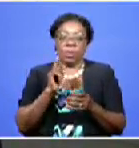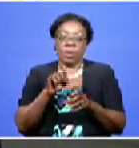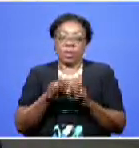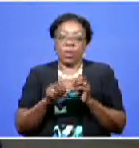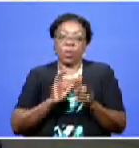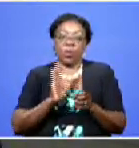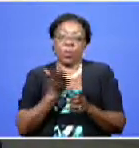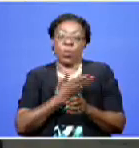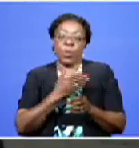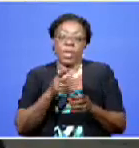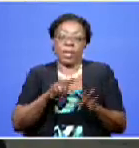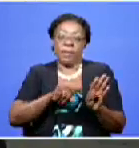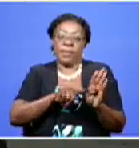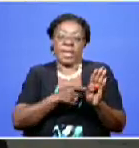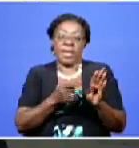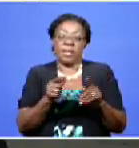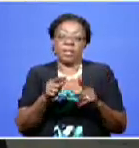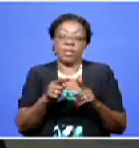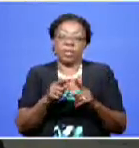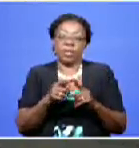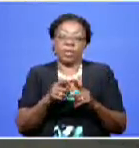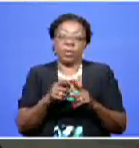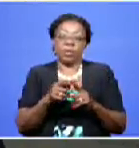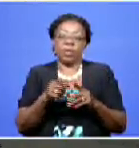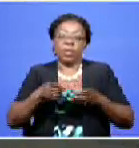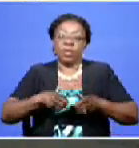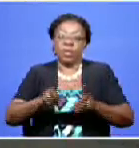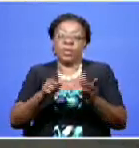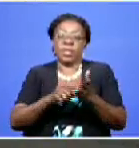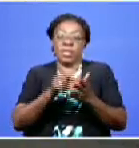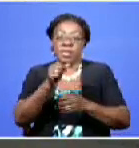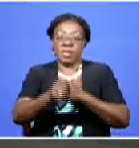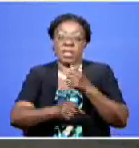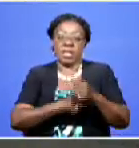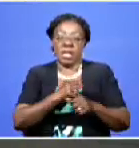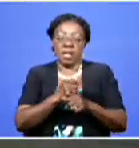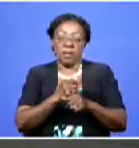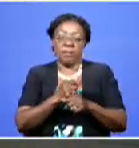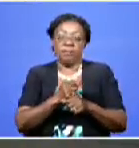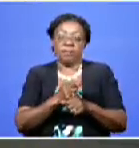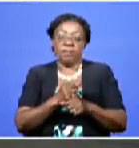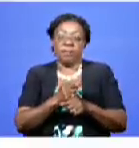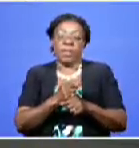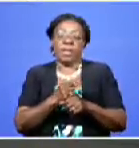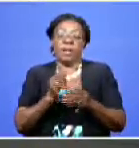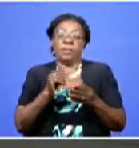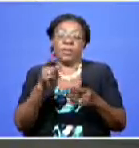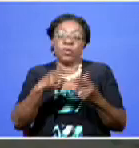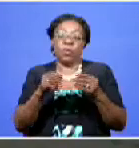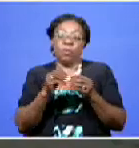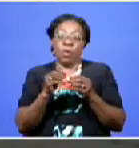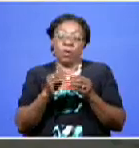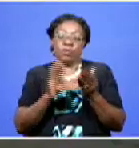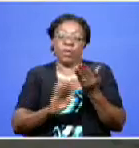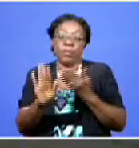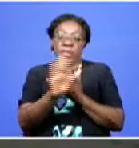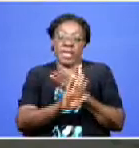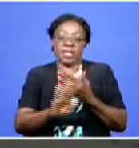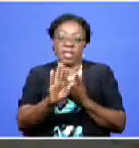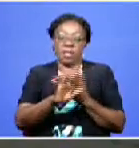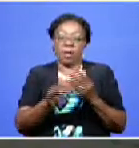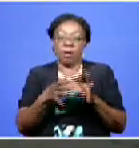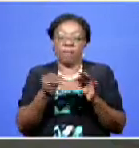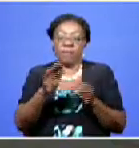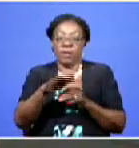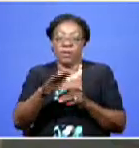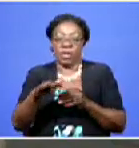we'll begin to roll it out during the course of this year. And that will all come in line with Marcos Alert system as well. We've signed a contract. It's